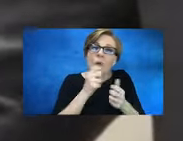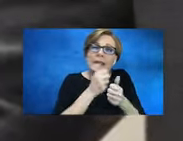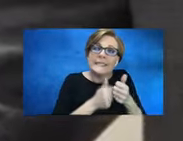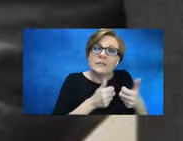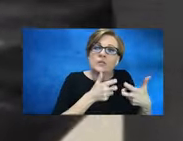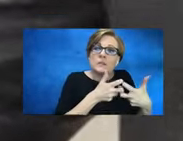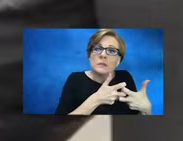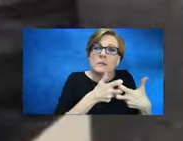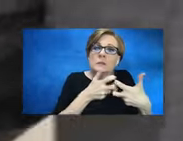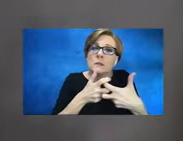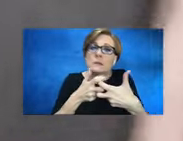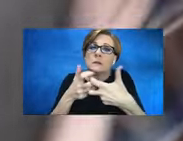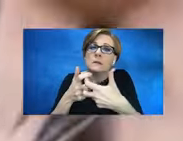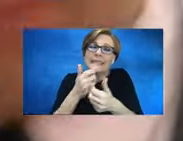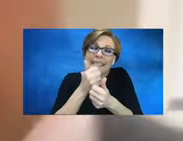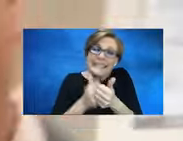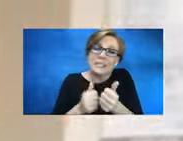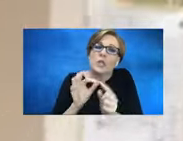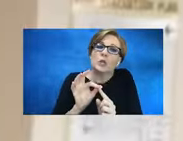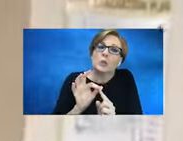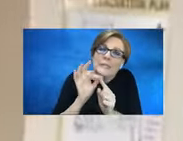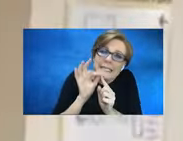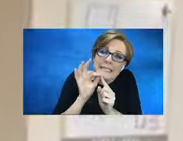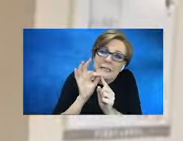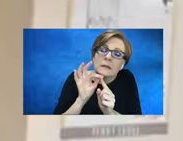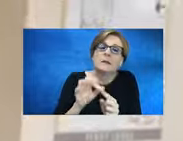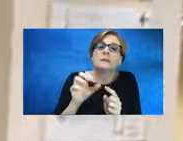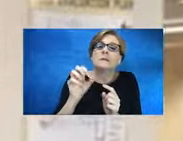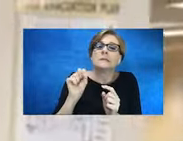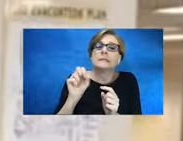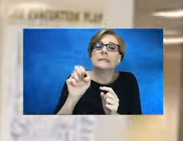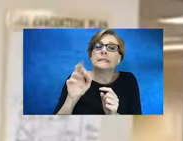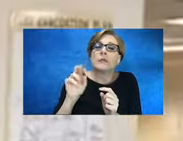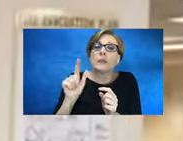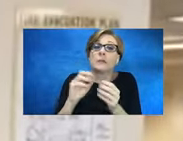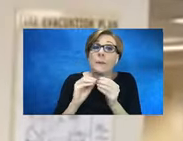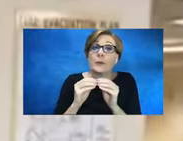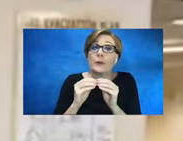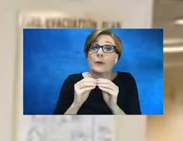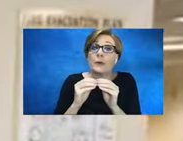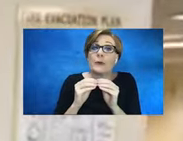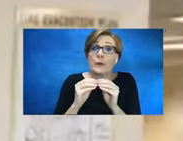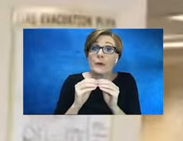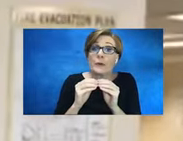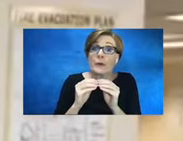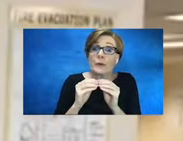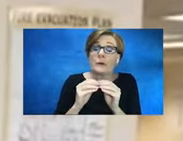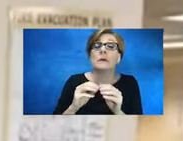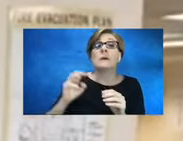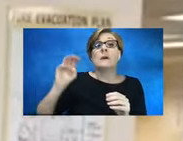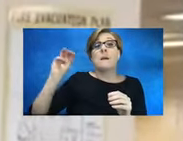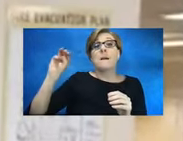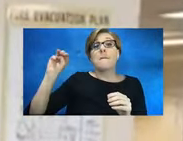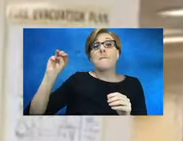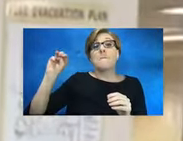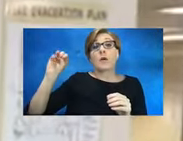have unique customized serial numbers on them. And then Maricopa County is the only one that has the key to be able to remove